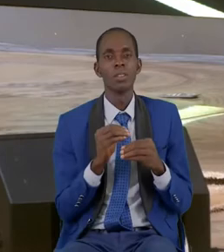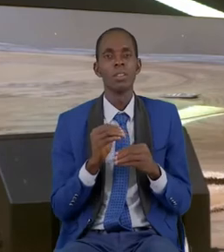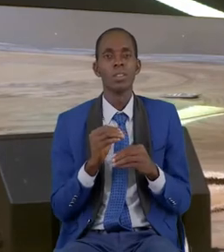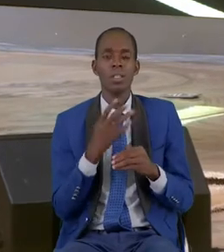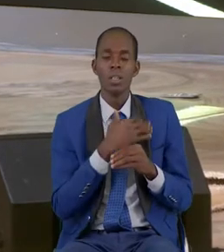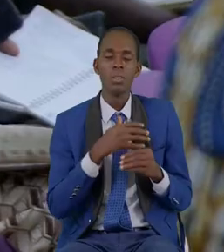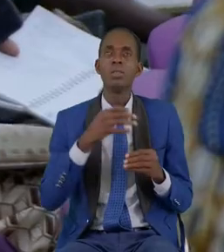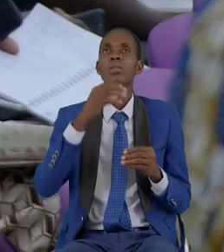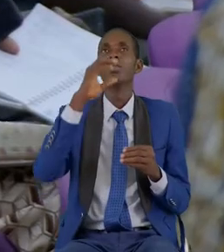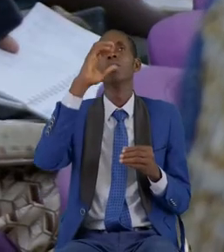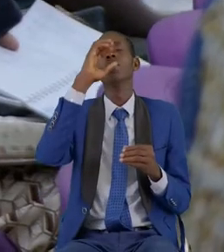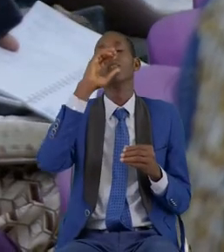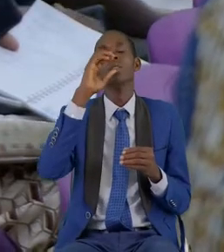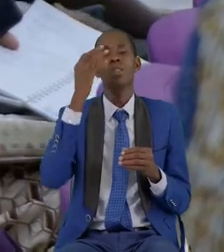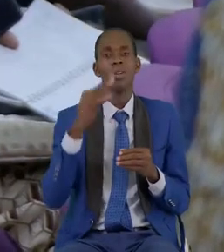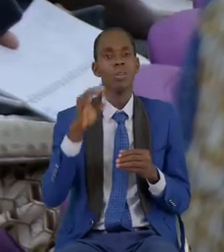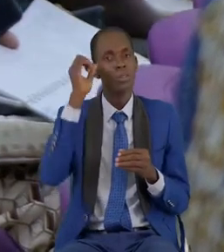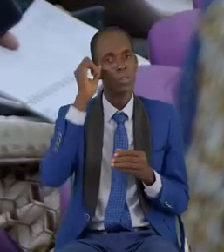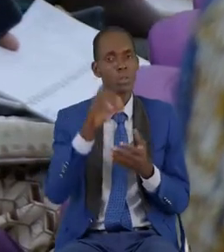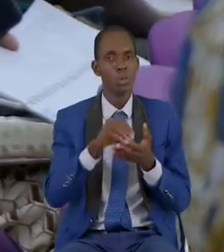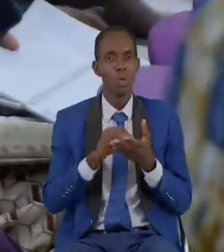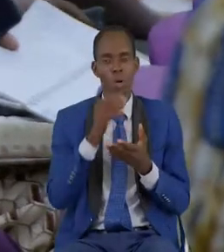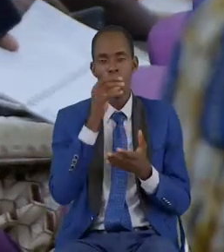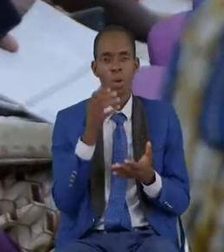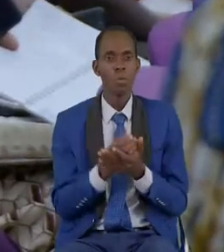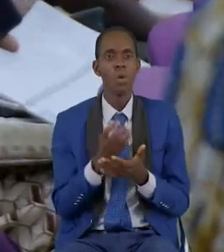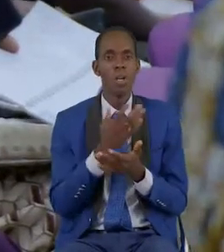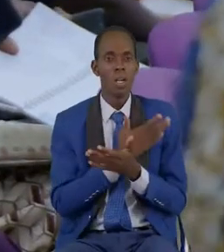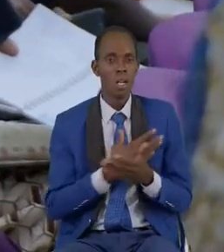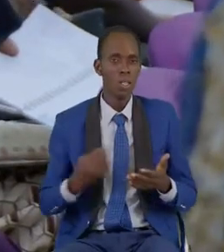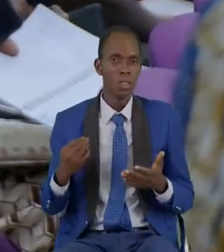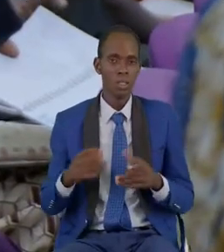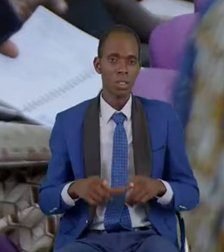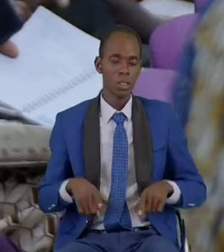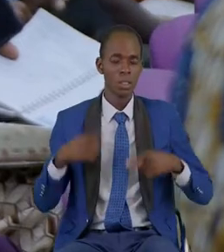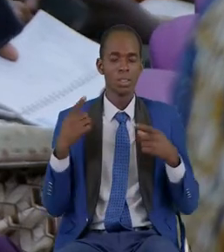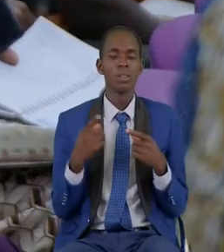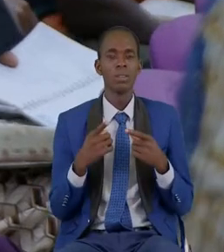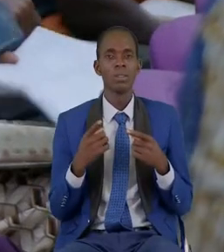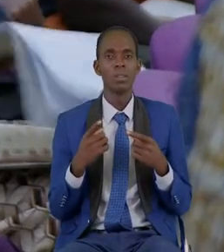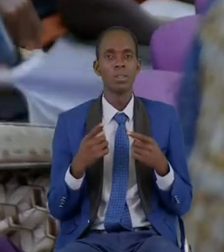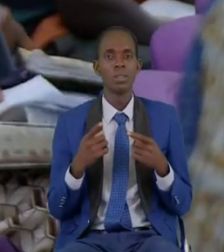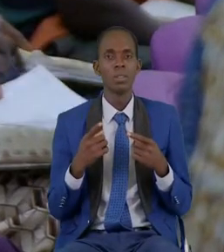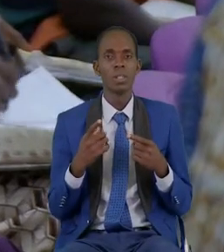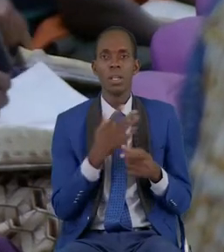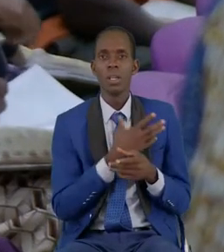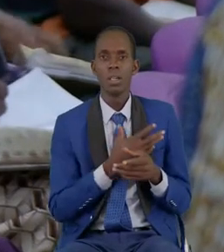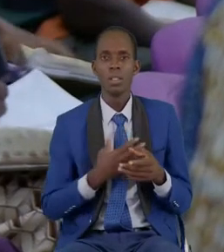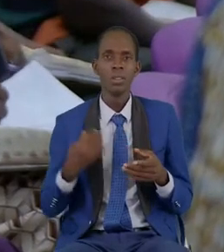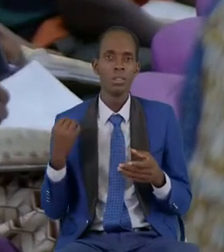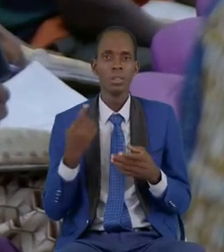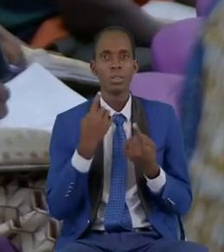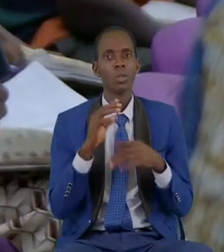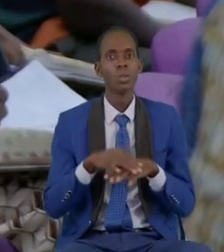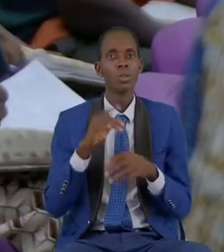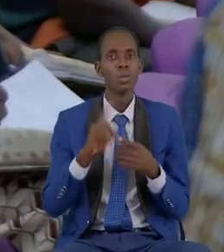drank of his own cup and lay in his bosom and was unto him